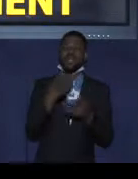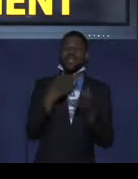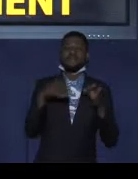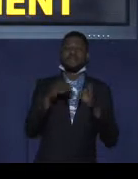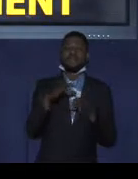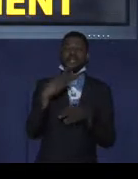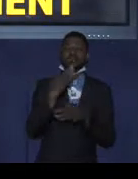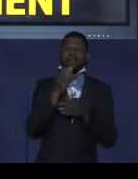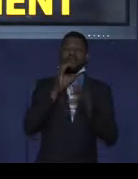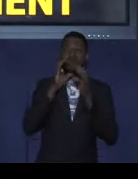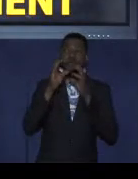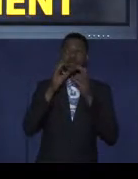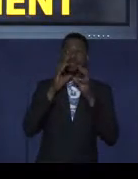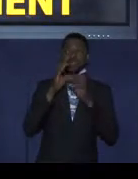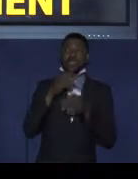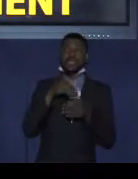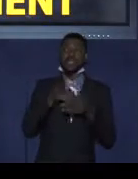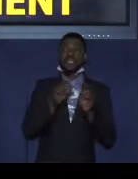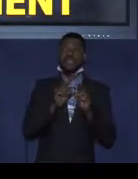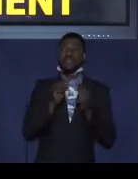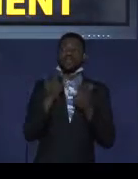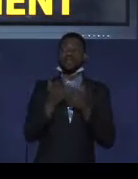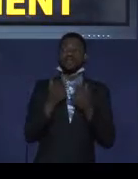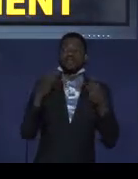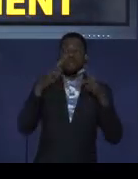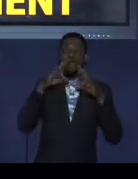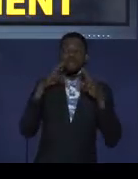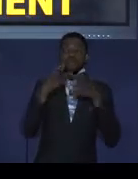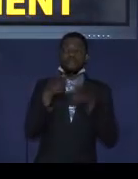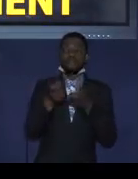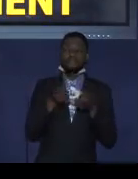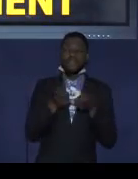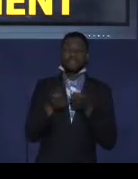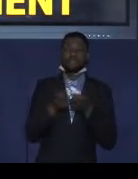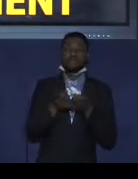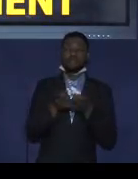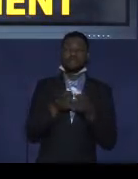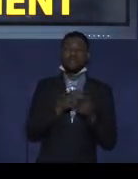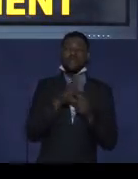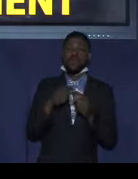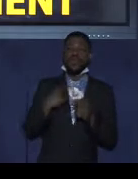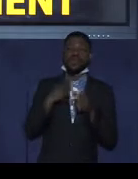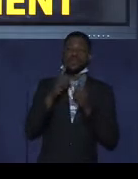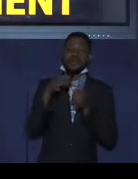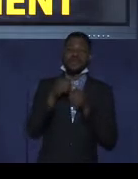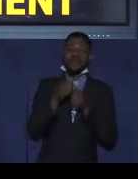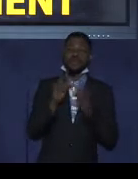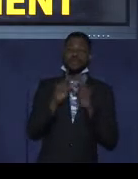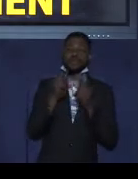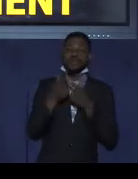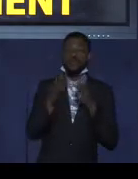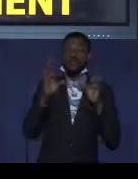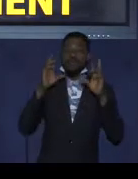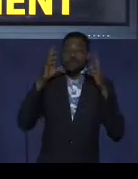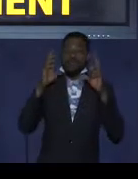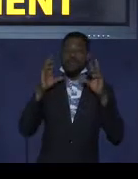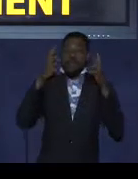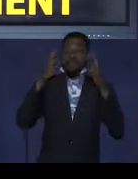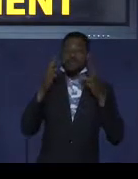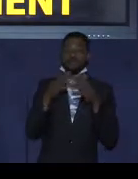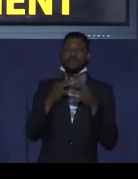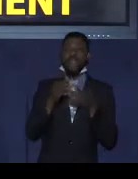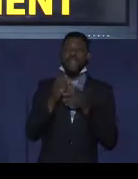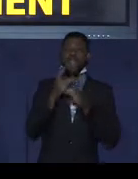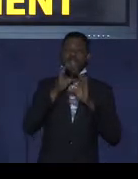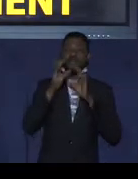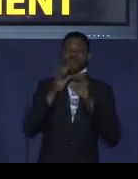the importance of communication in group conflict management. When we talk about group conflict, communication